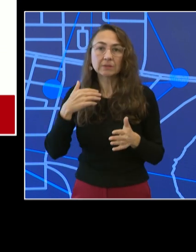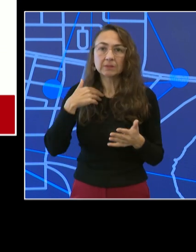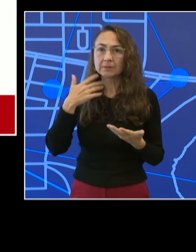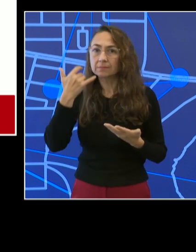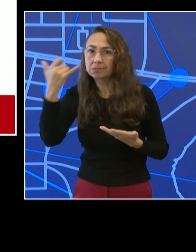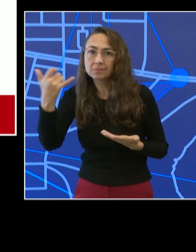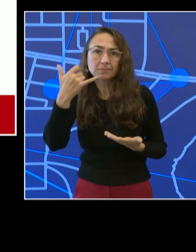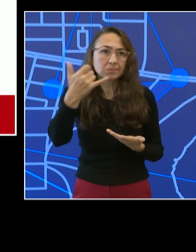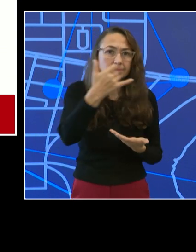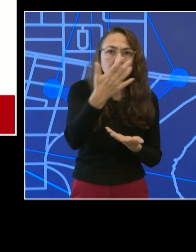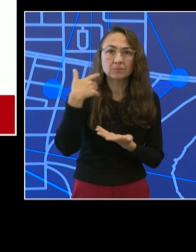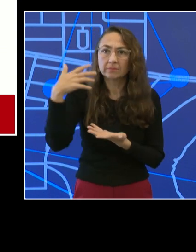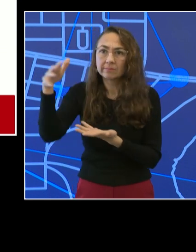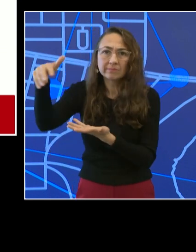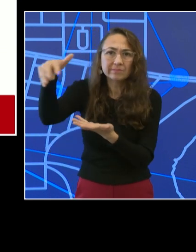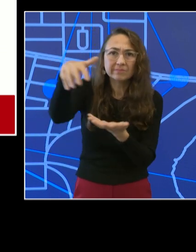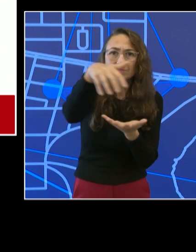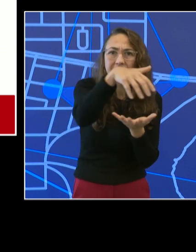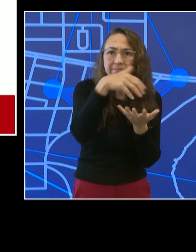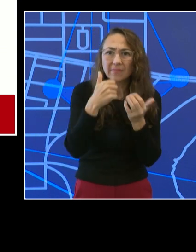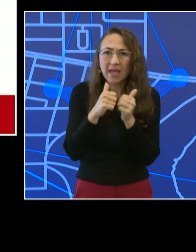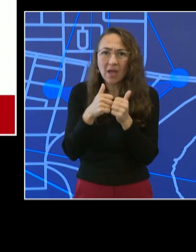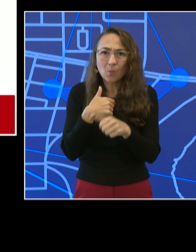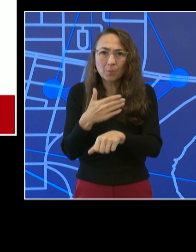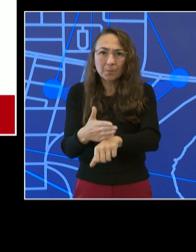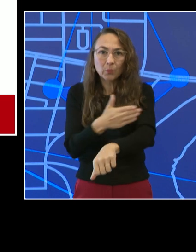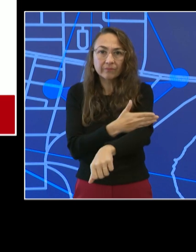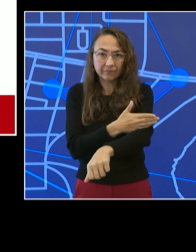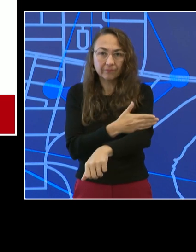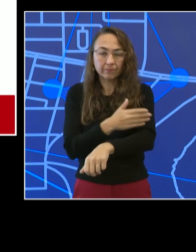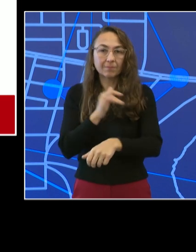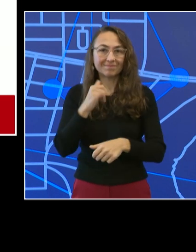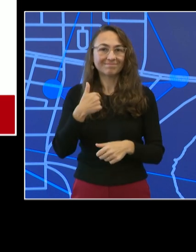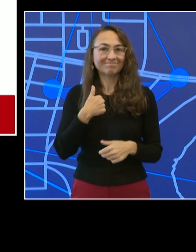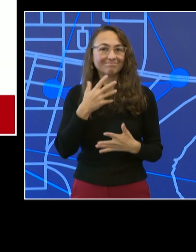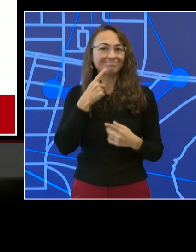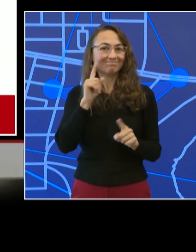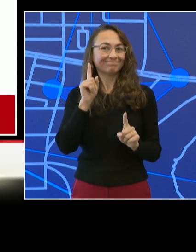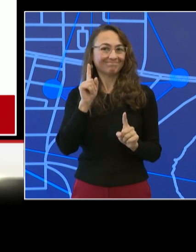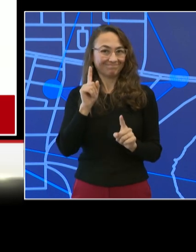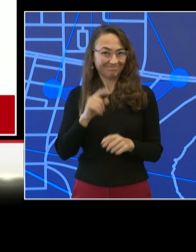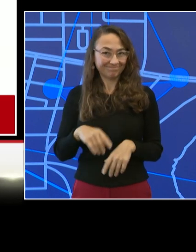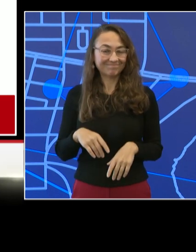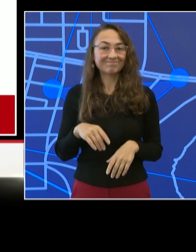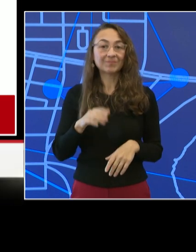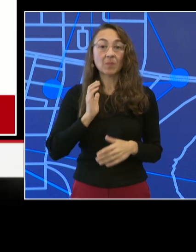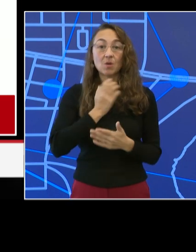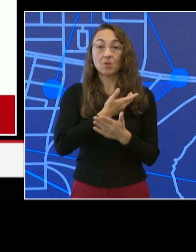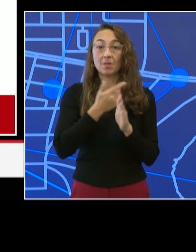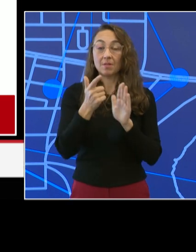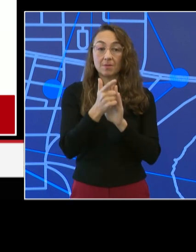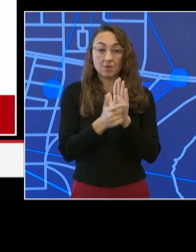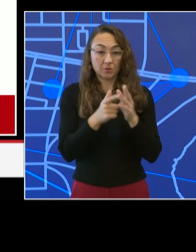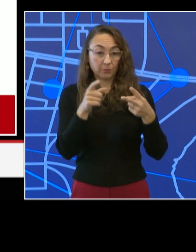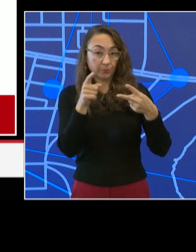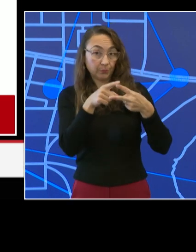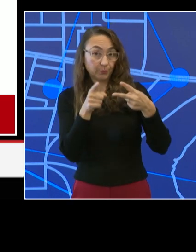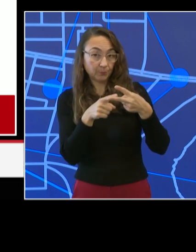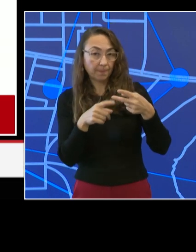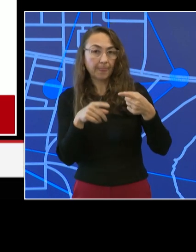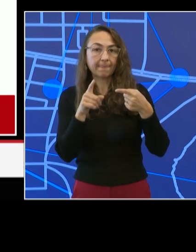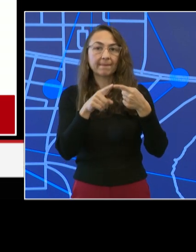in Secure DC, or the Safer, Stronger Amendment 2.0, the Act Now, the Prioritizing Public Safety